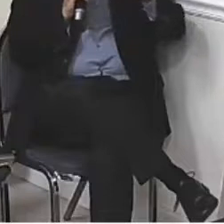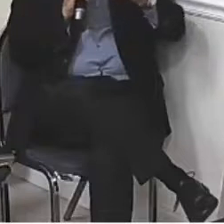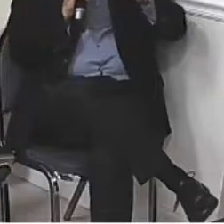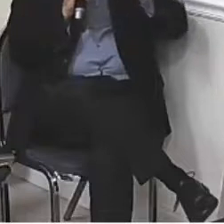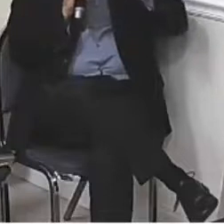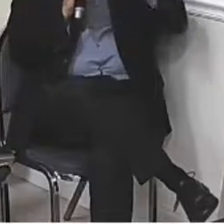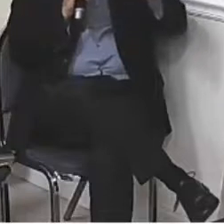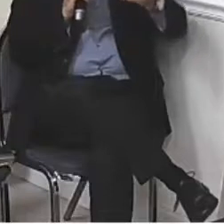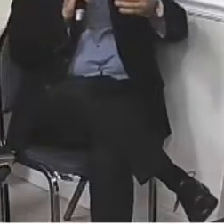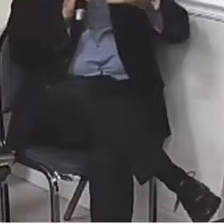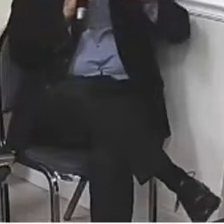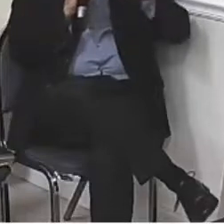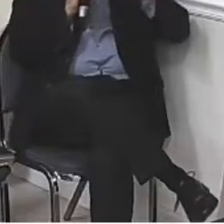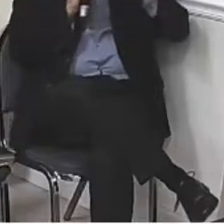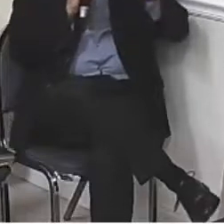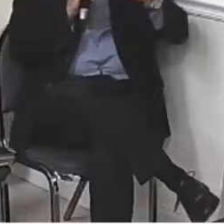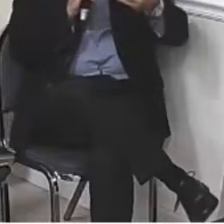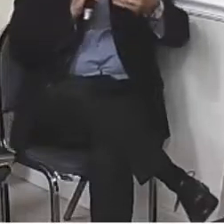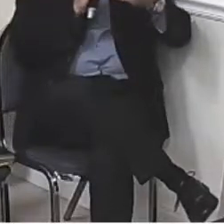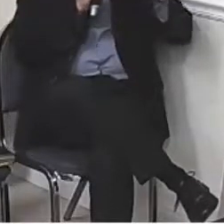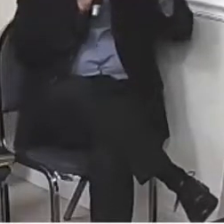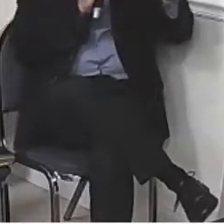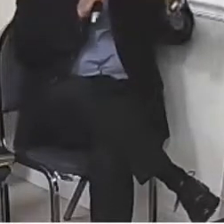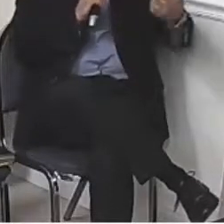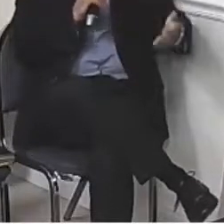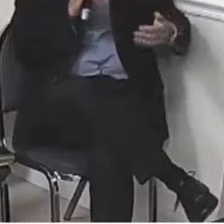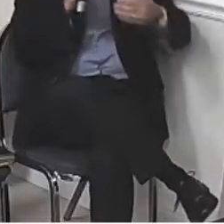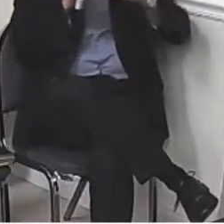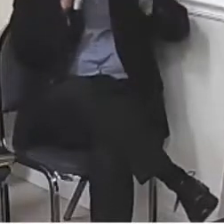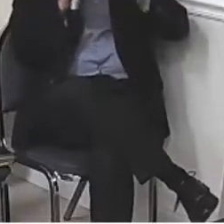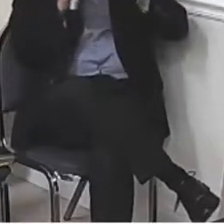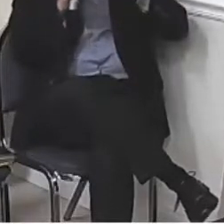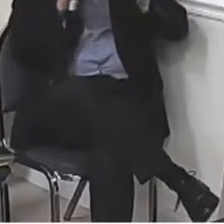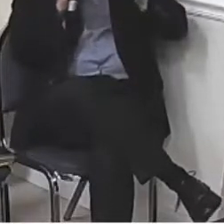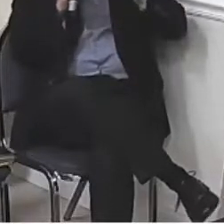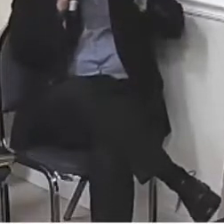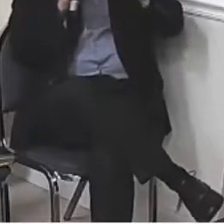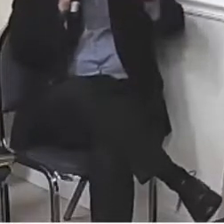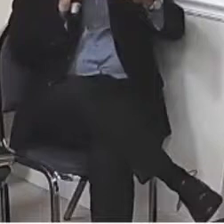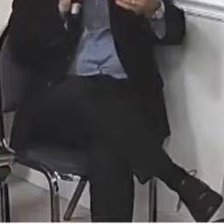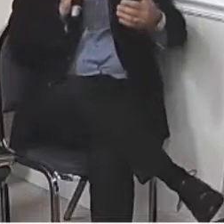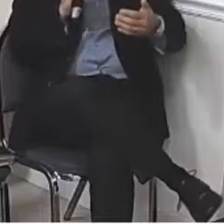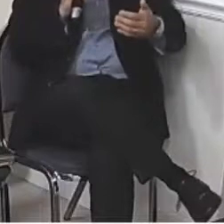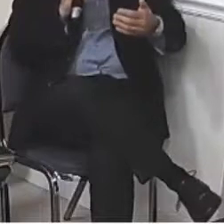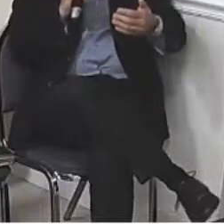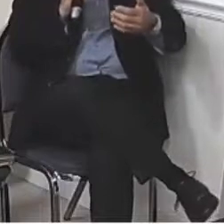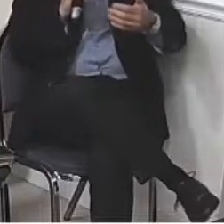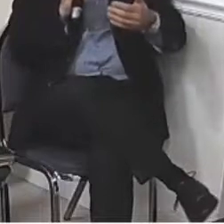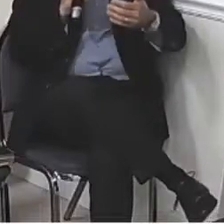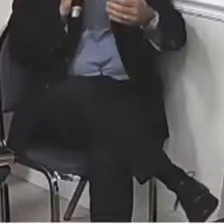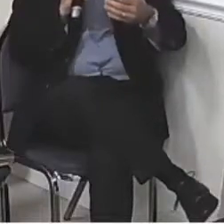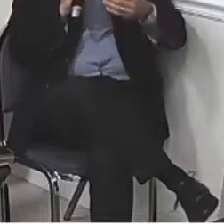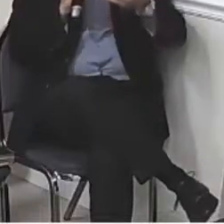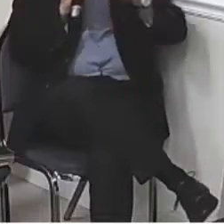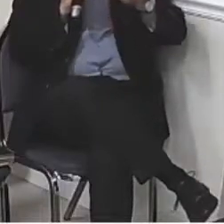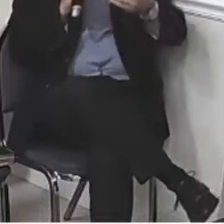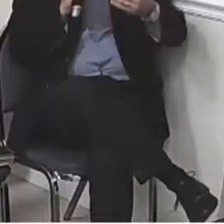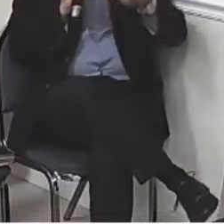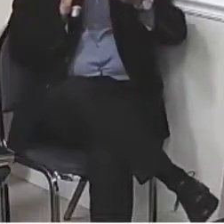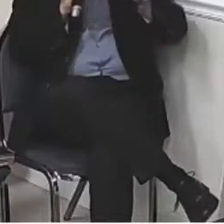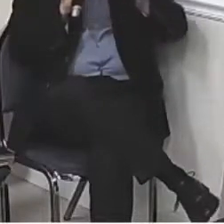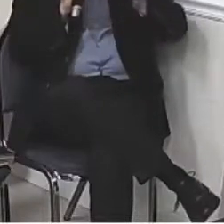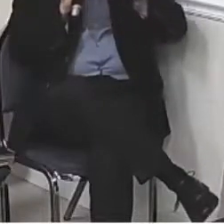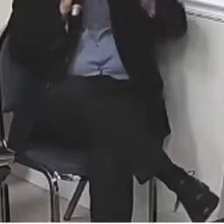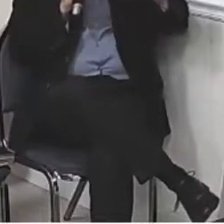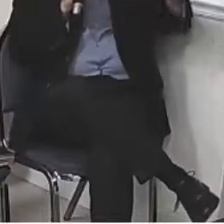way back. The youth that is used to and is not feeling the pain of sin, that is not feeling uncomfortable with